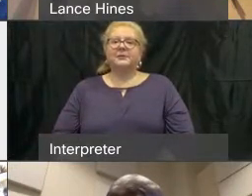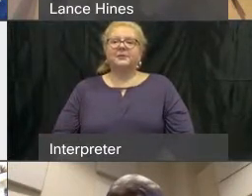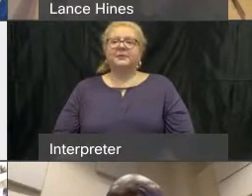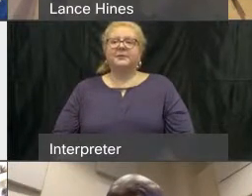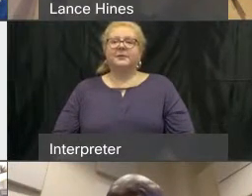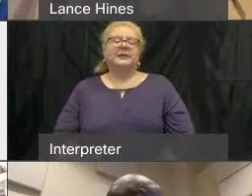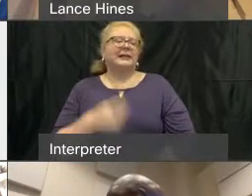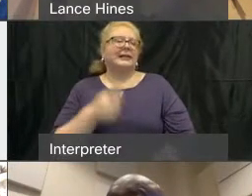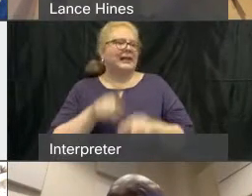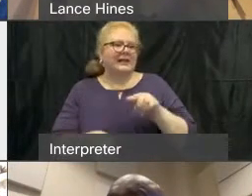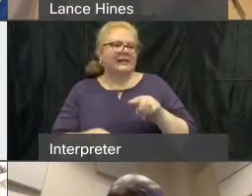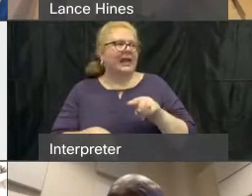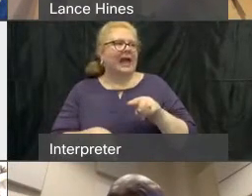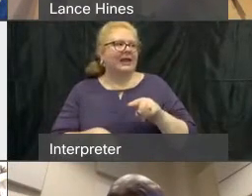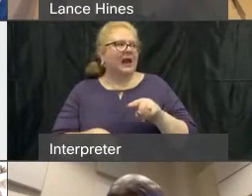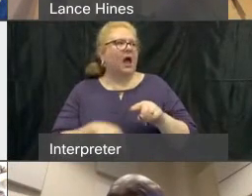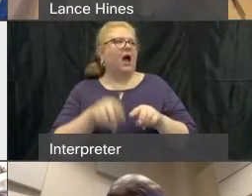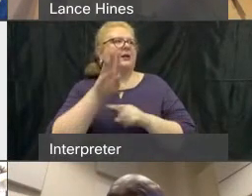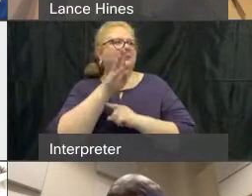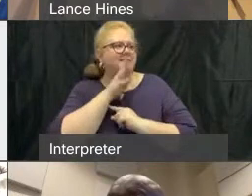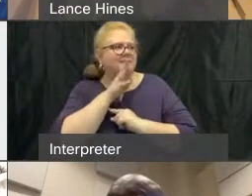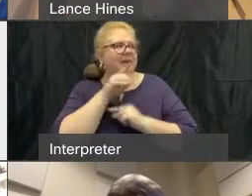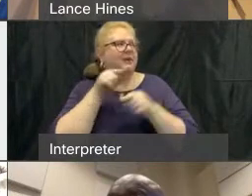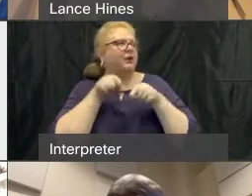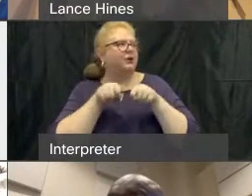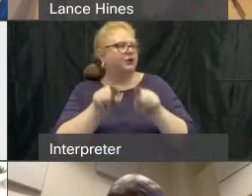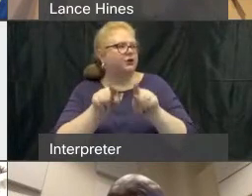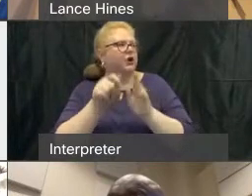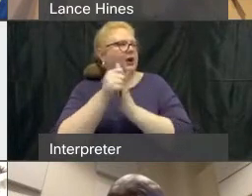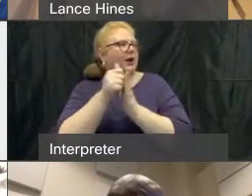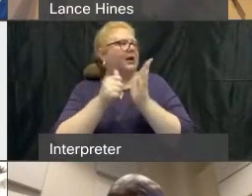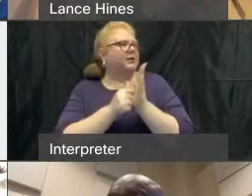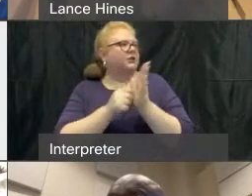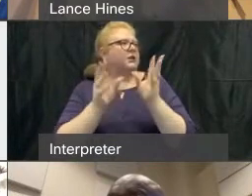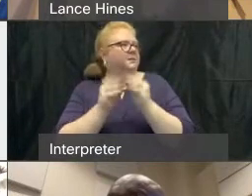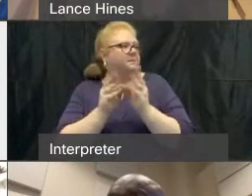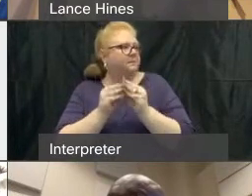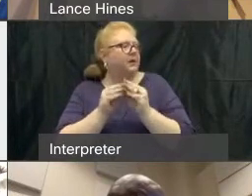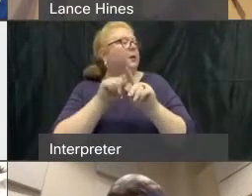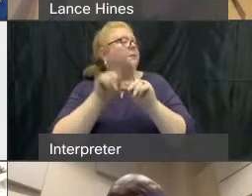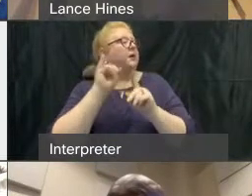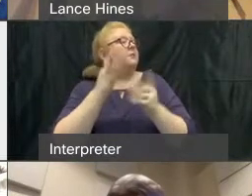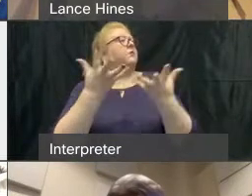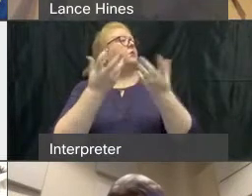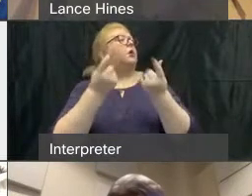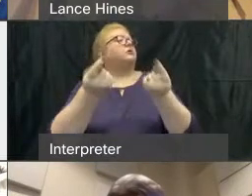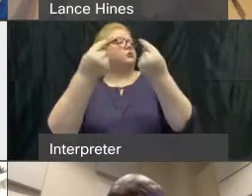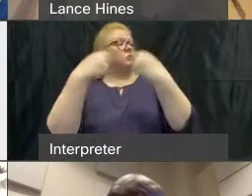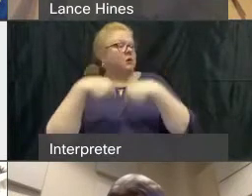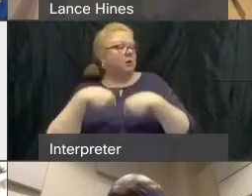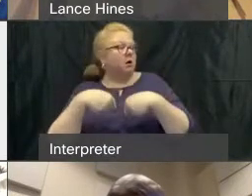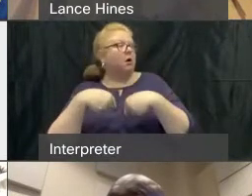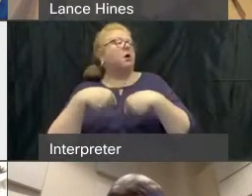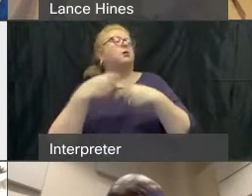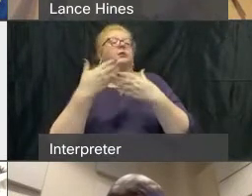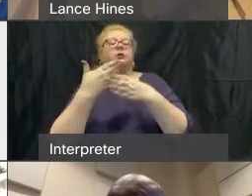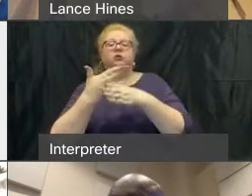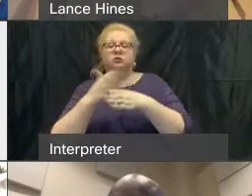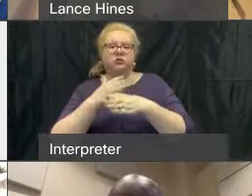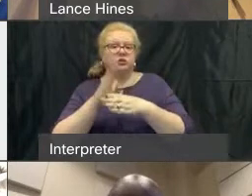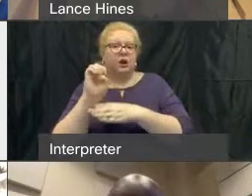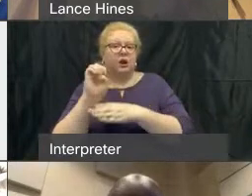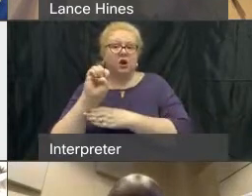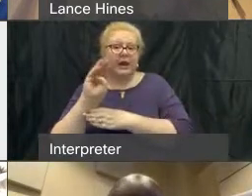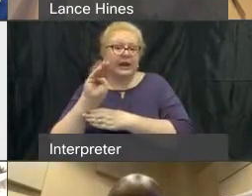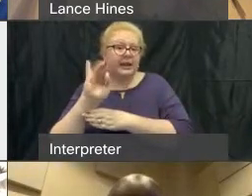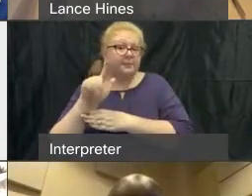He can't speak during the agenda meeting, Director Adcock, but we welcome him to come. If you would like to share an email with the board